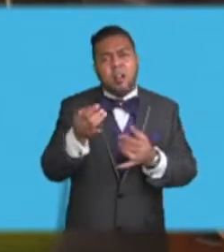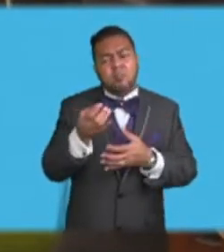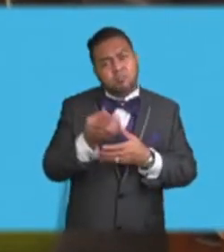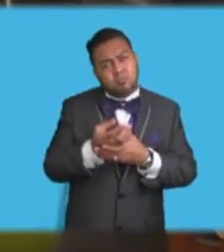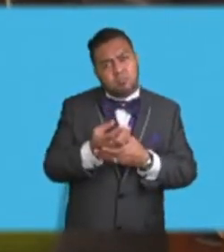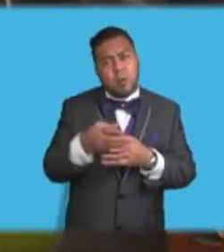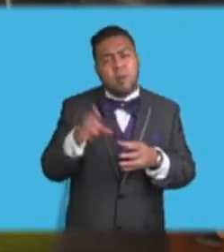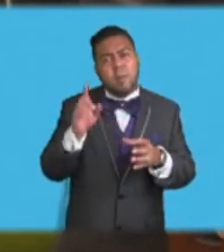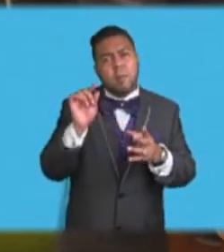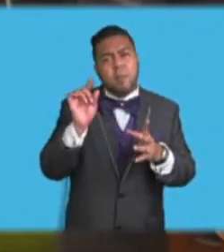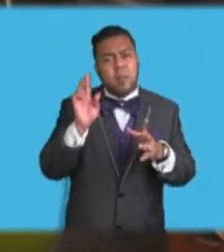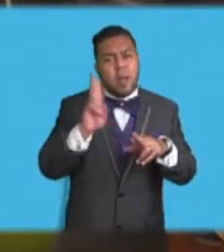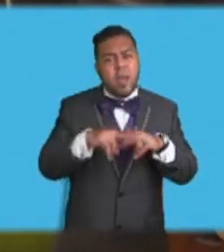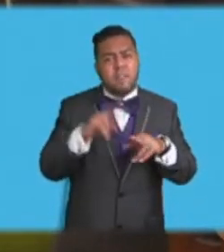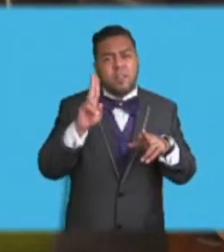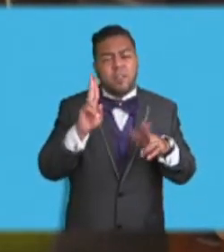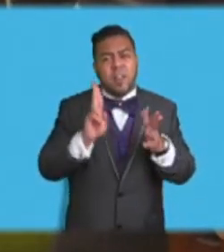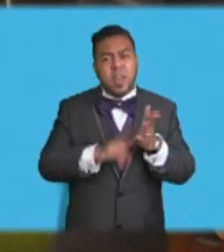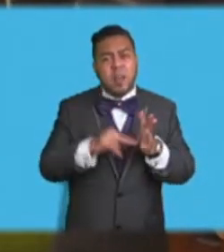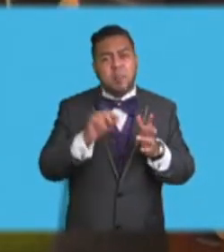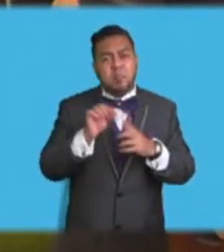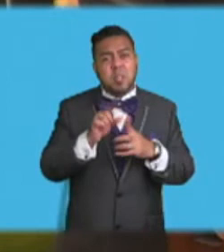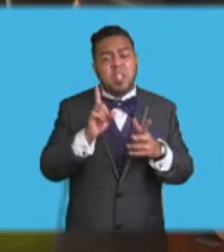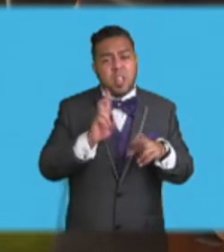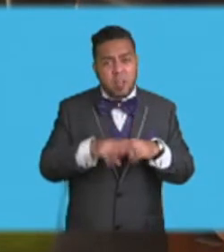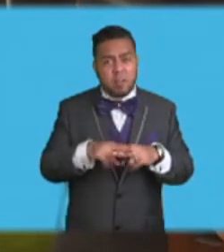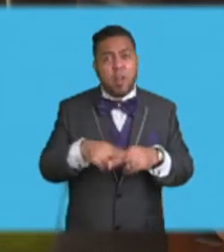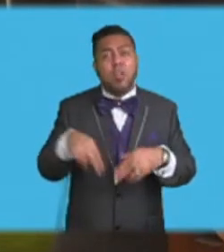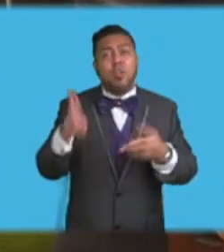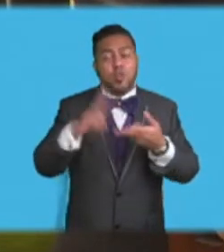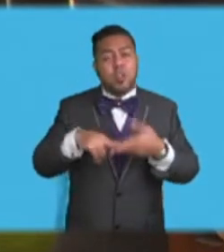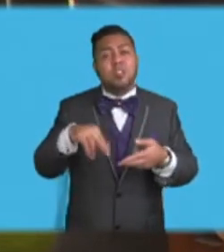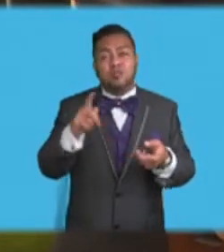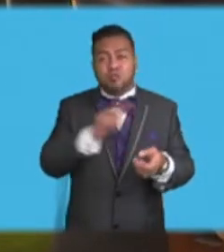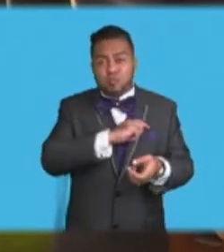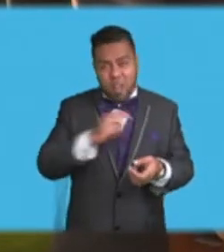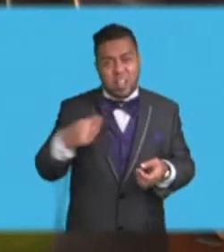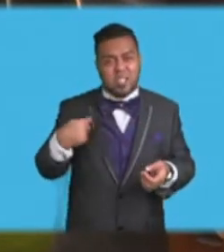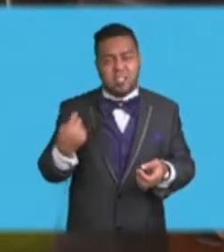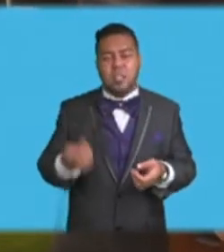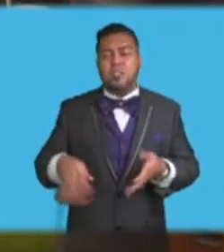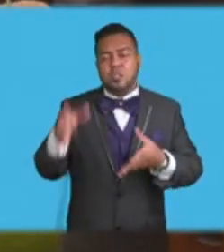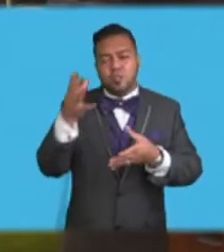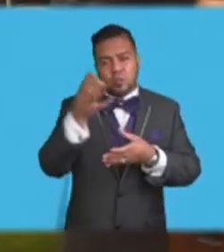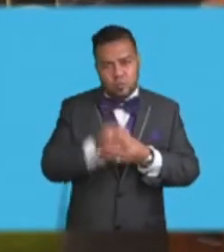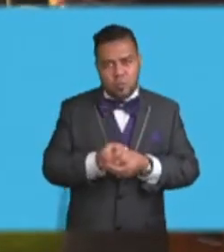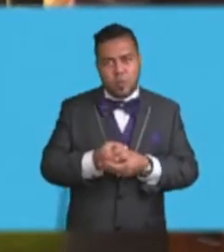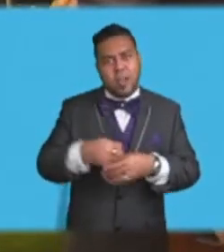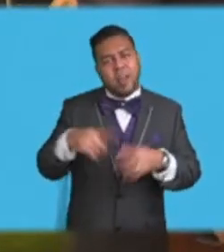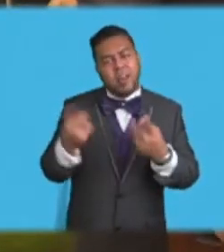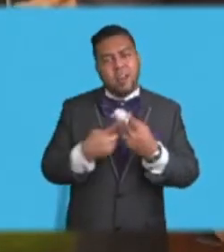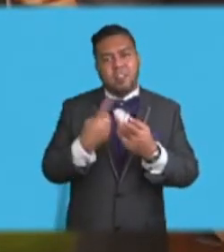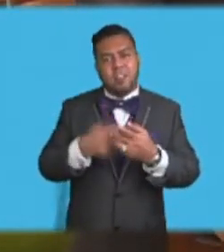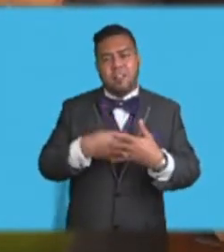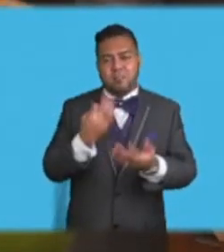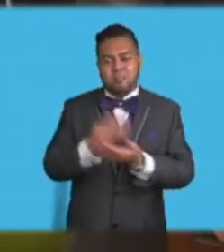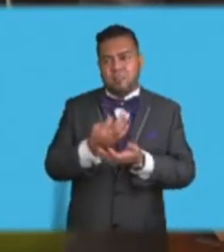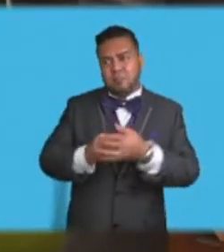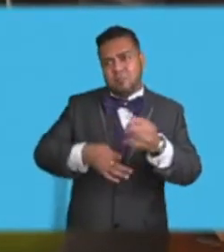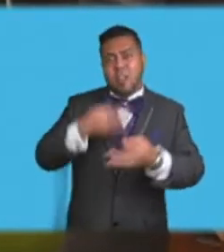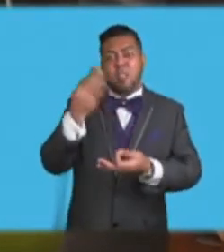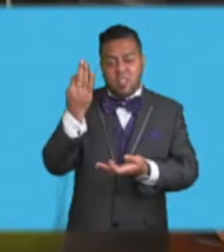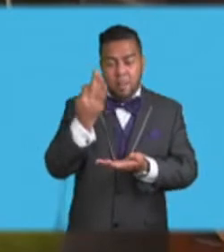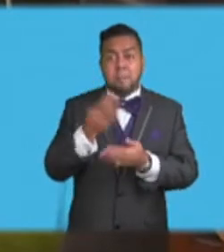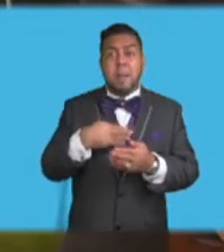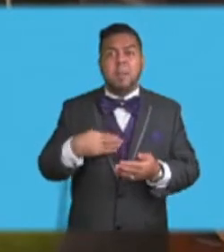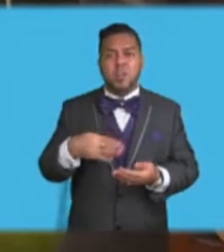National Provident Fund, the South Pacific Stock Exchange, the unit trusts, stockbrokers and foreign exchange dealers. These are the members of the financial